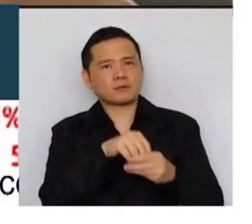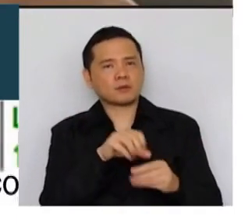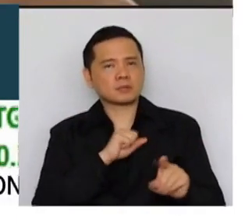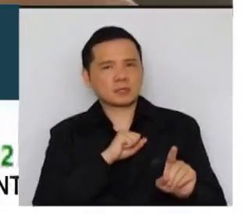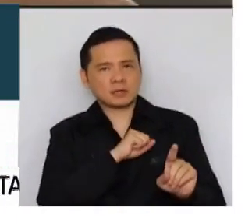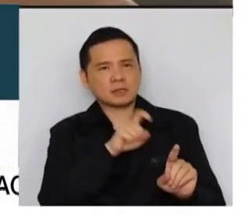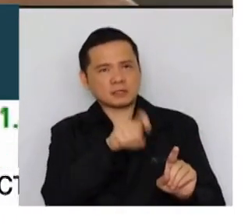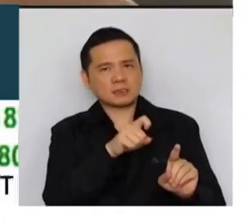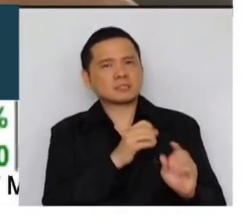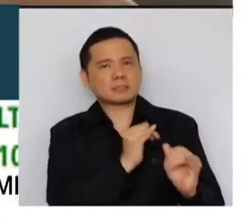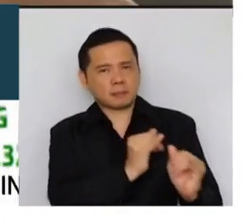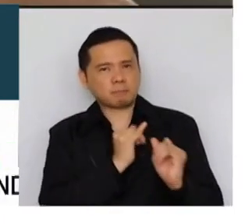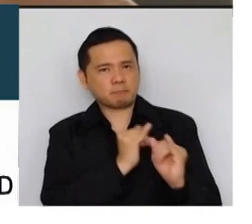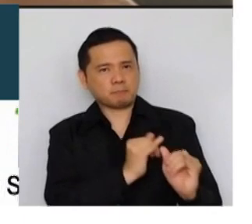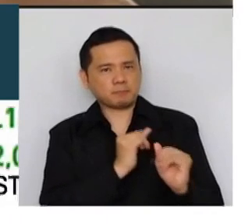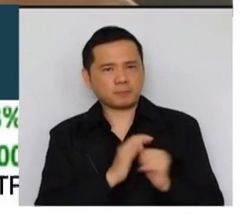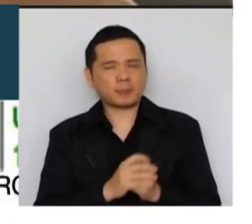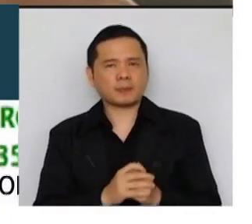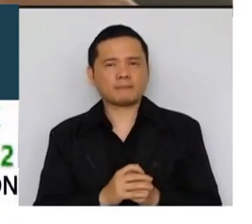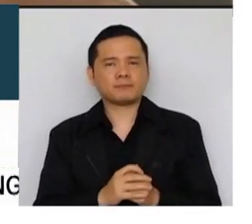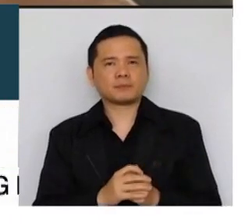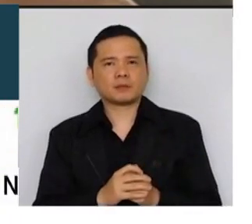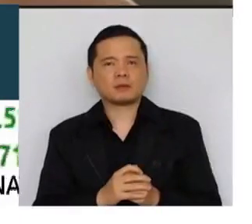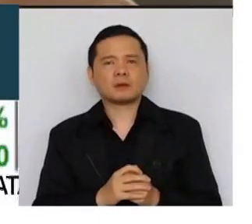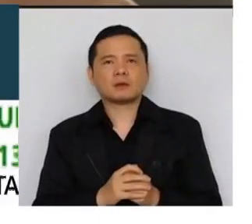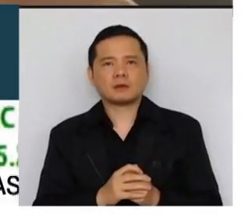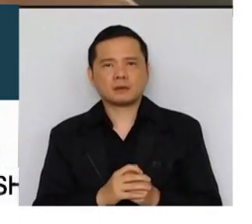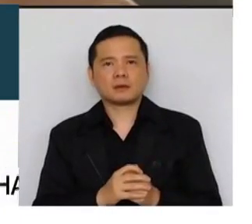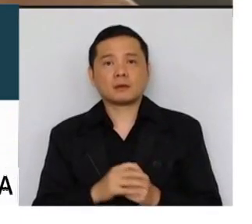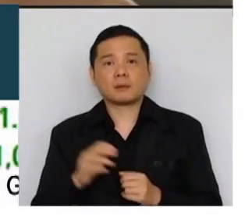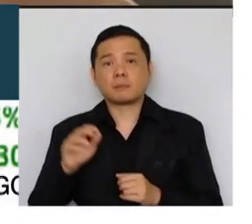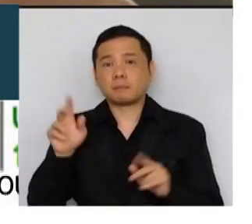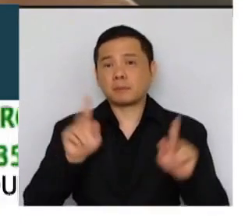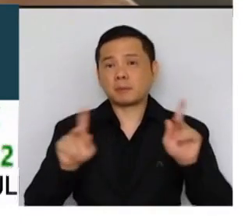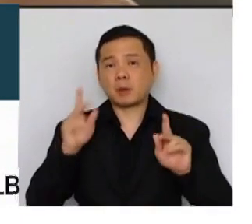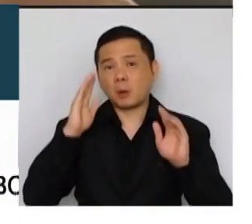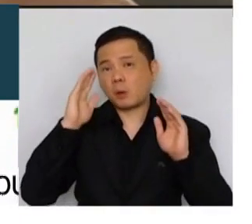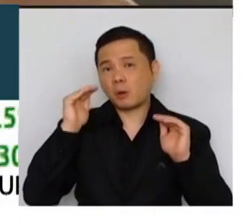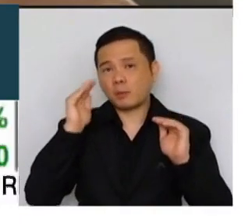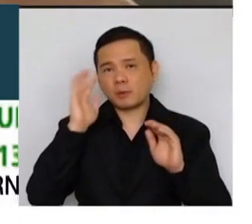really hope that the people will this time choose somebody from